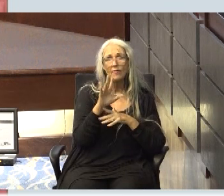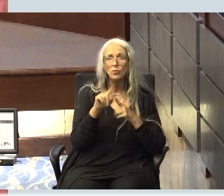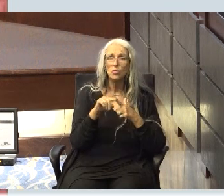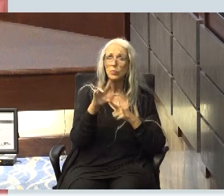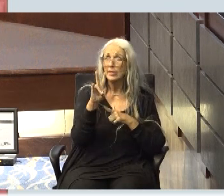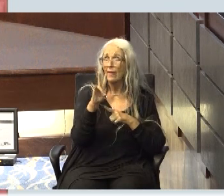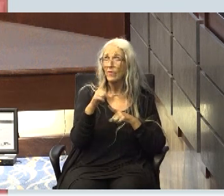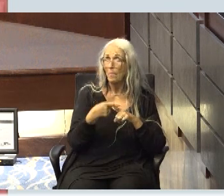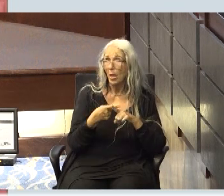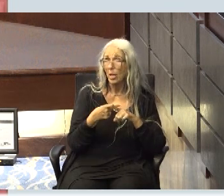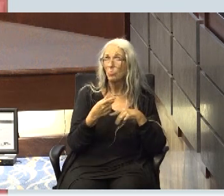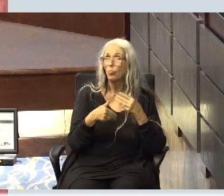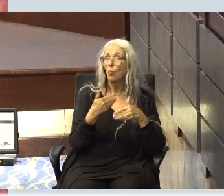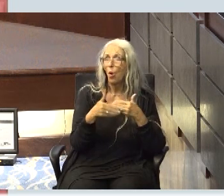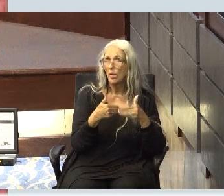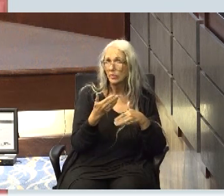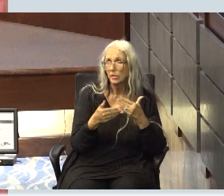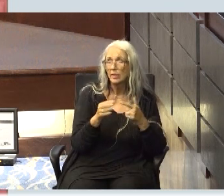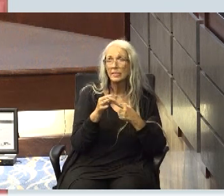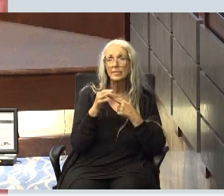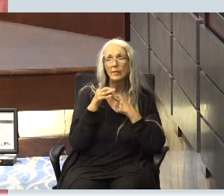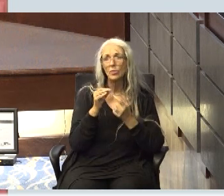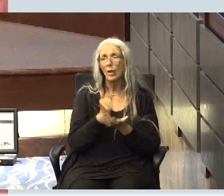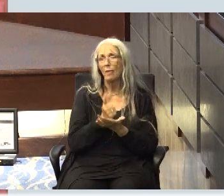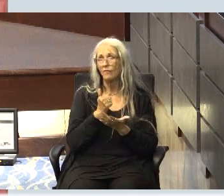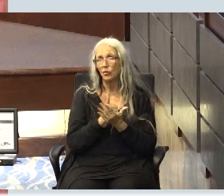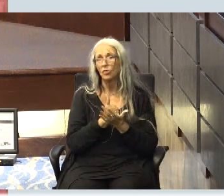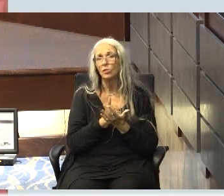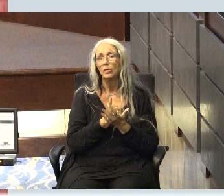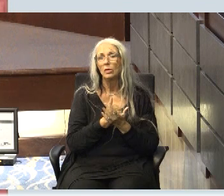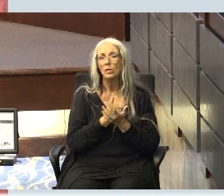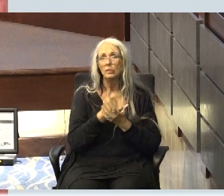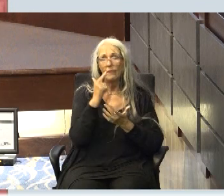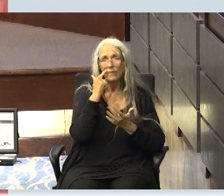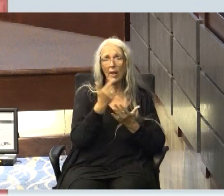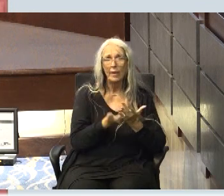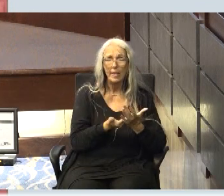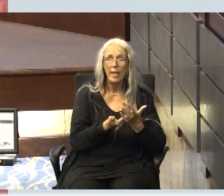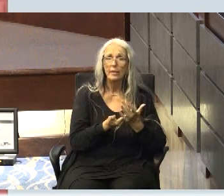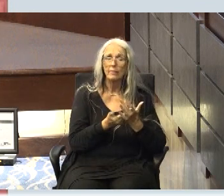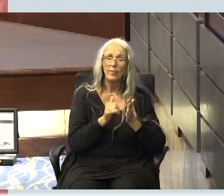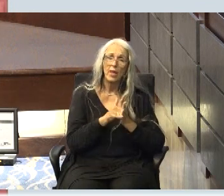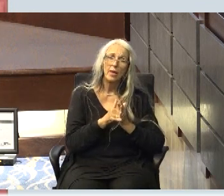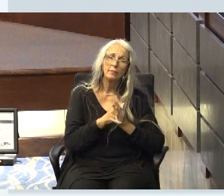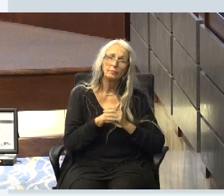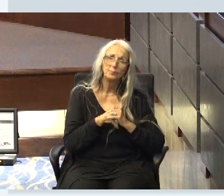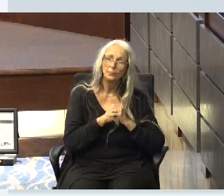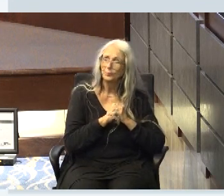that, but it'll be exceptionally helpful to validating the steps forward.